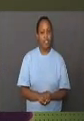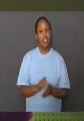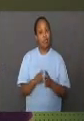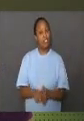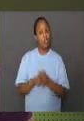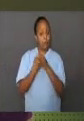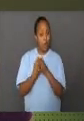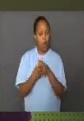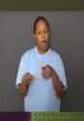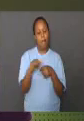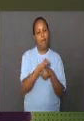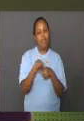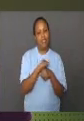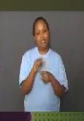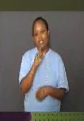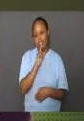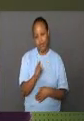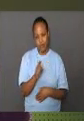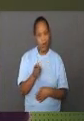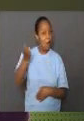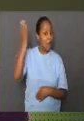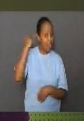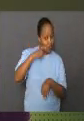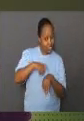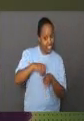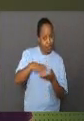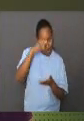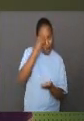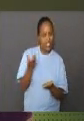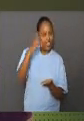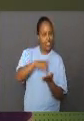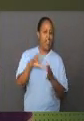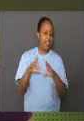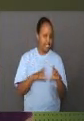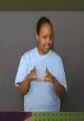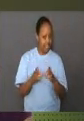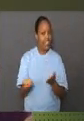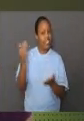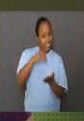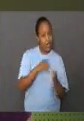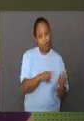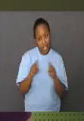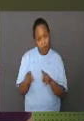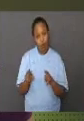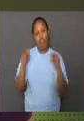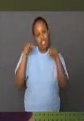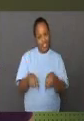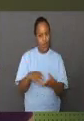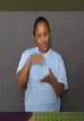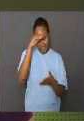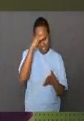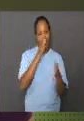an activity to review what we learned last time and to prepare us for